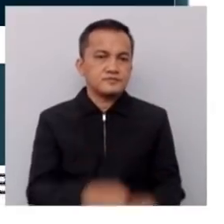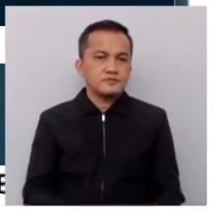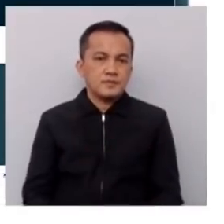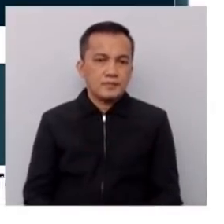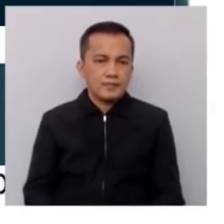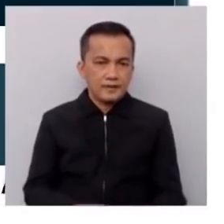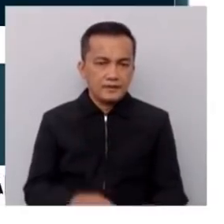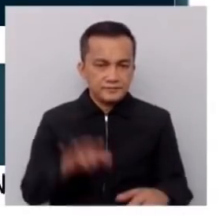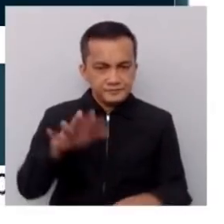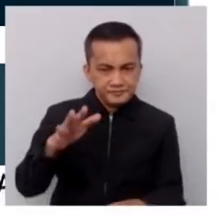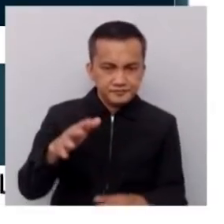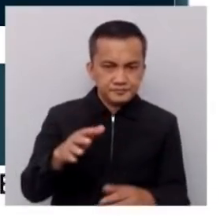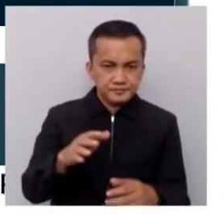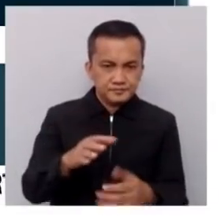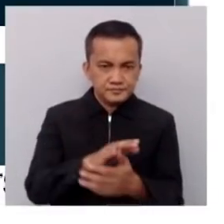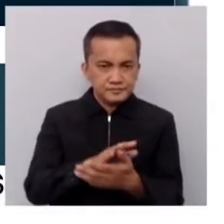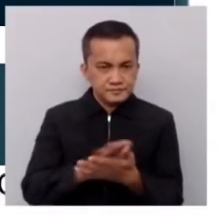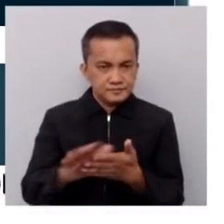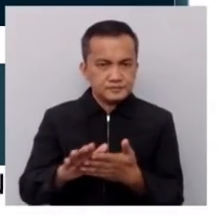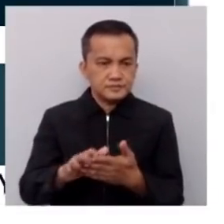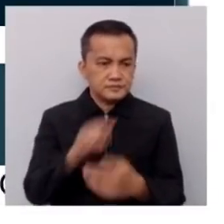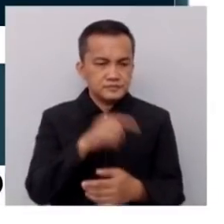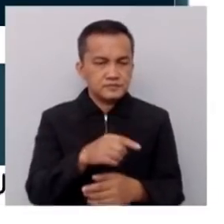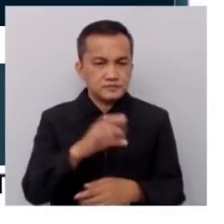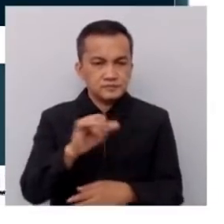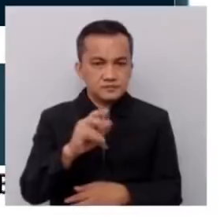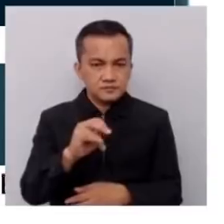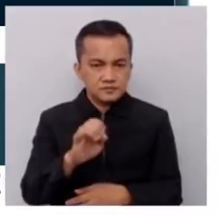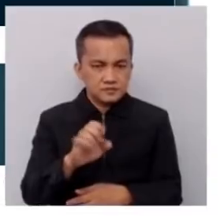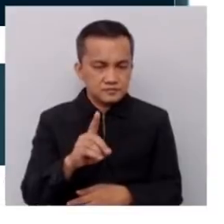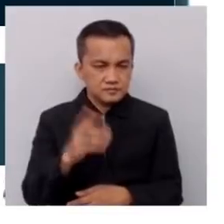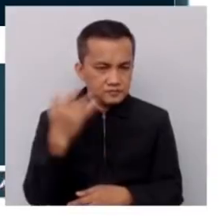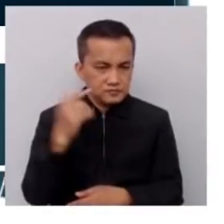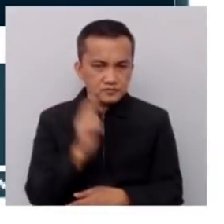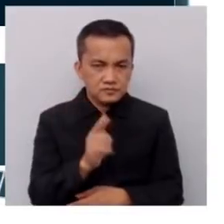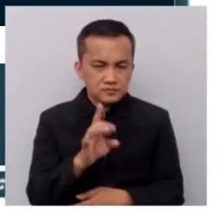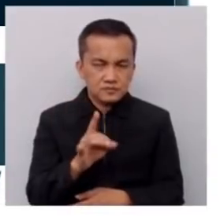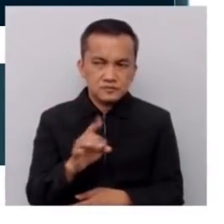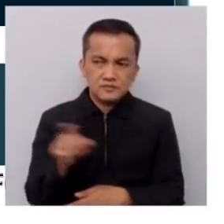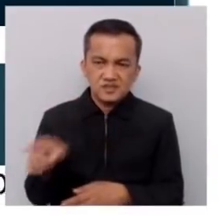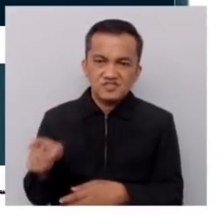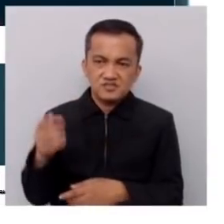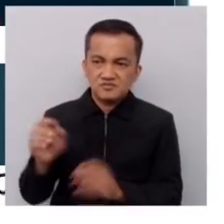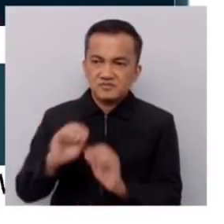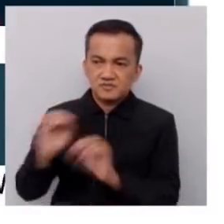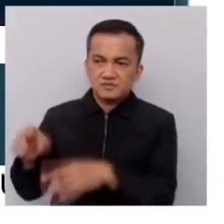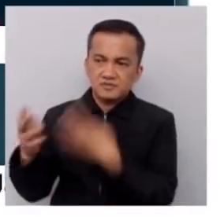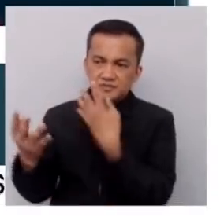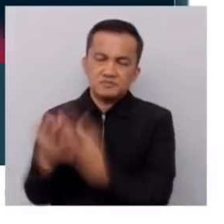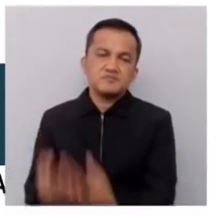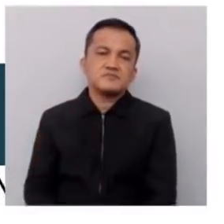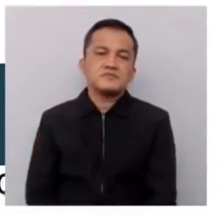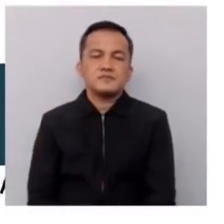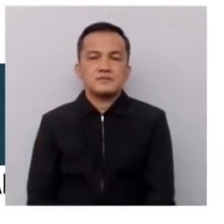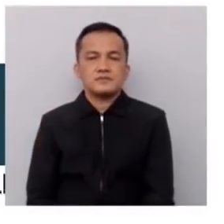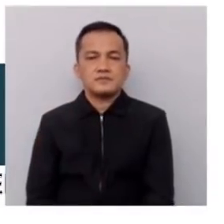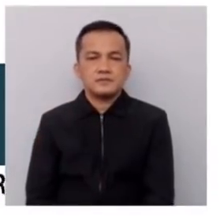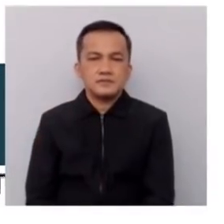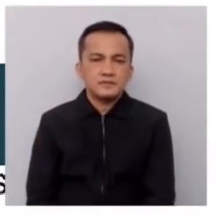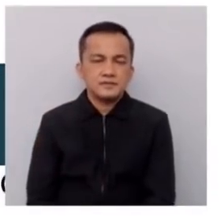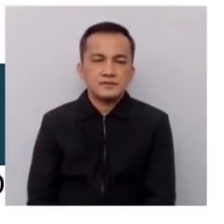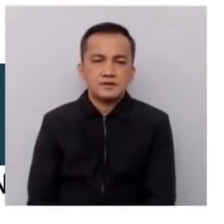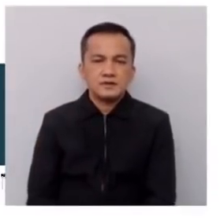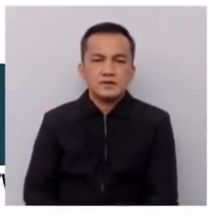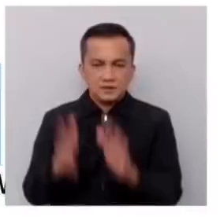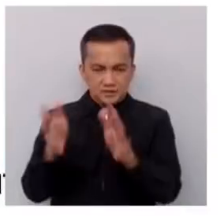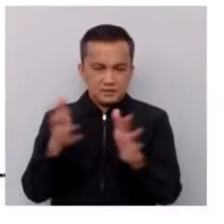appears to be clear. He was convicted in 2018. Senator Leila de Lima was already incarcerated during that point. We're going to have to leave it at that.